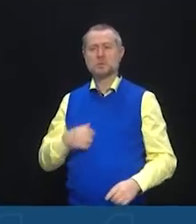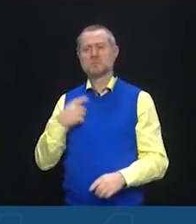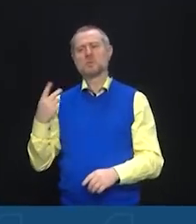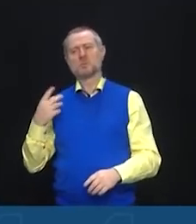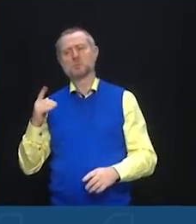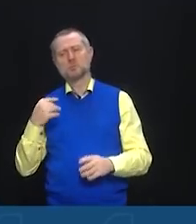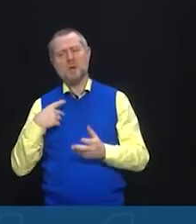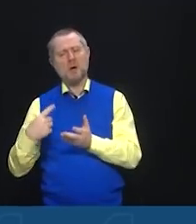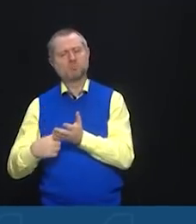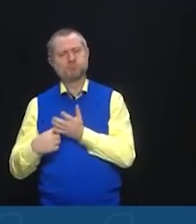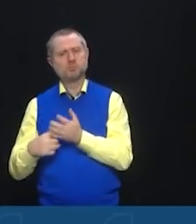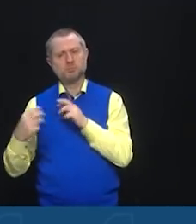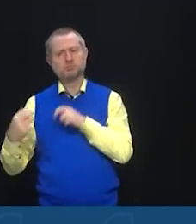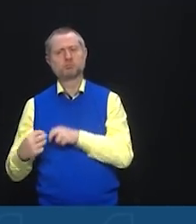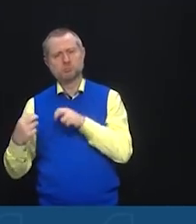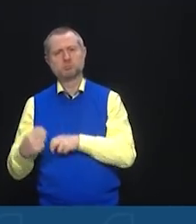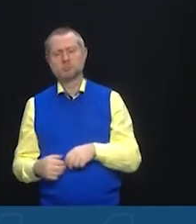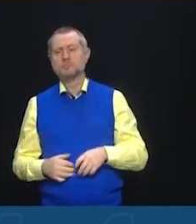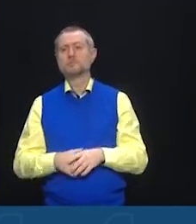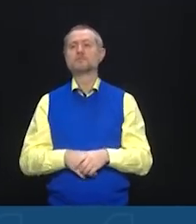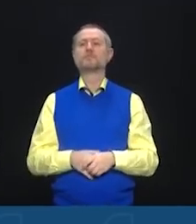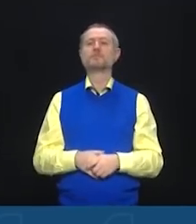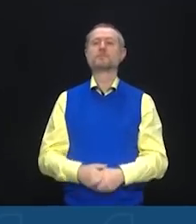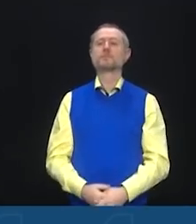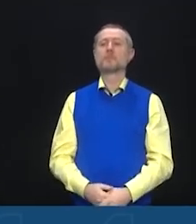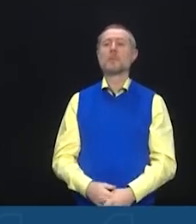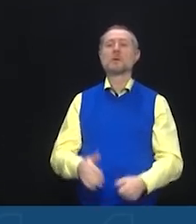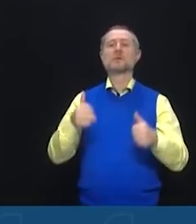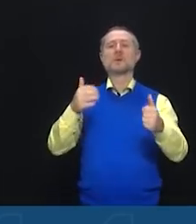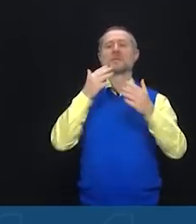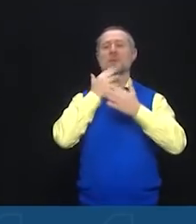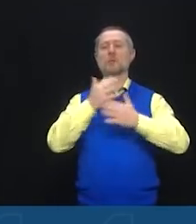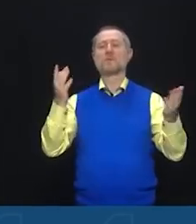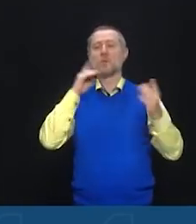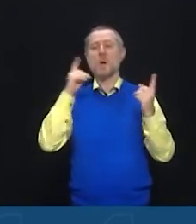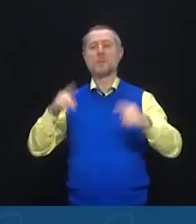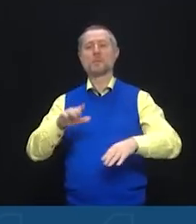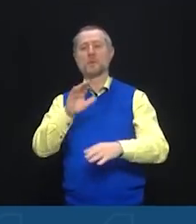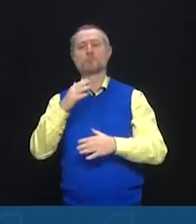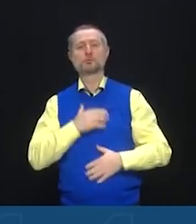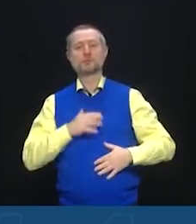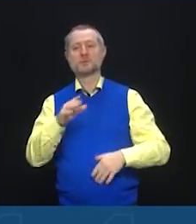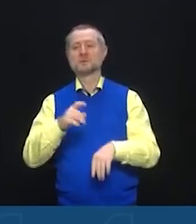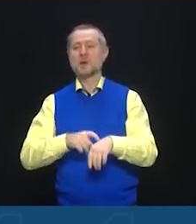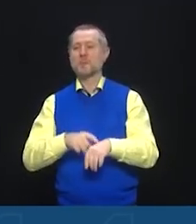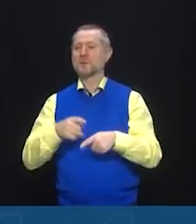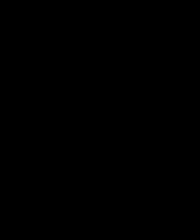including today. All right, thanks for coming out, everybody. Appreciate your time on a Sunday.